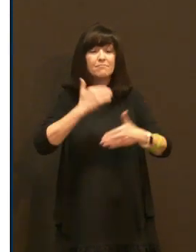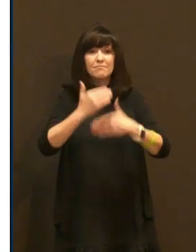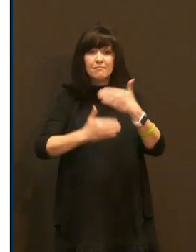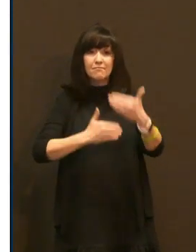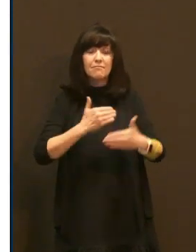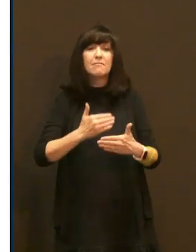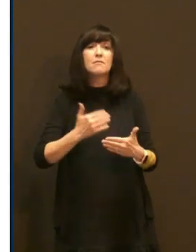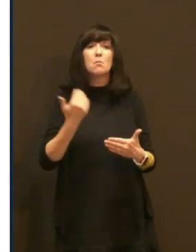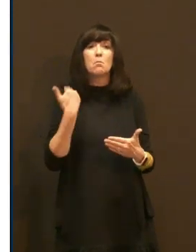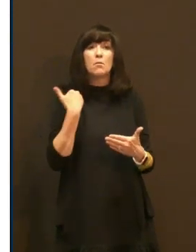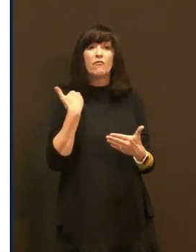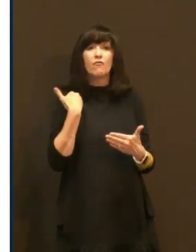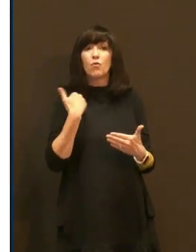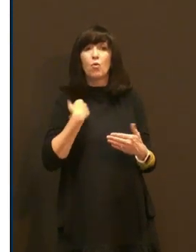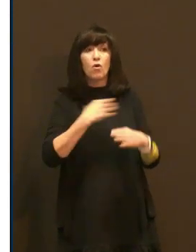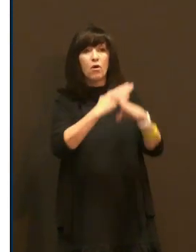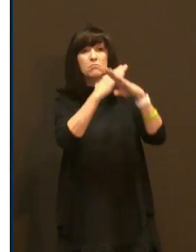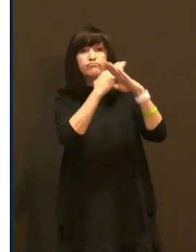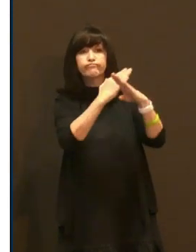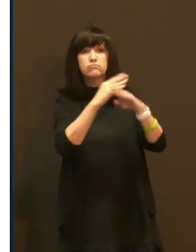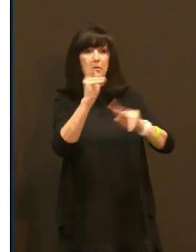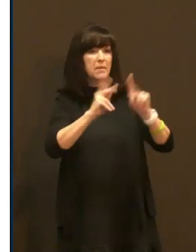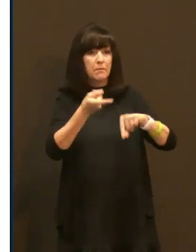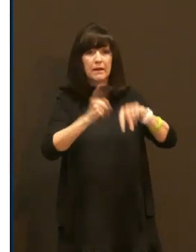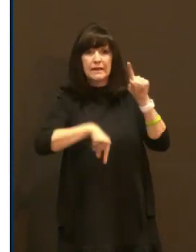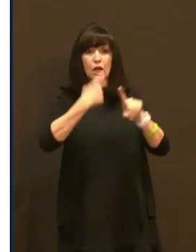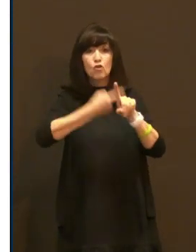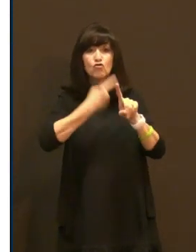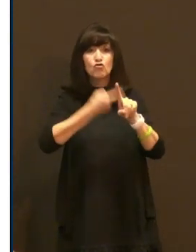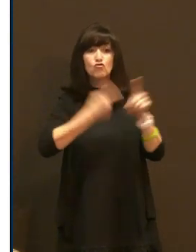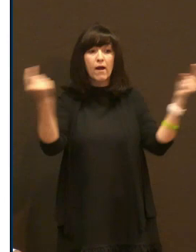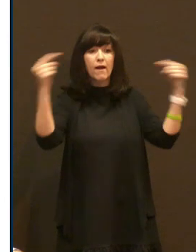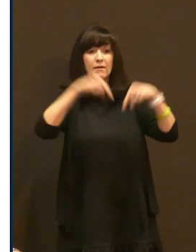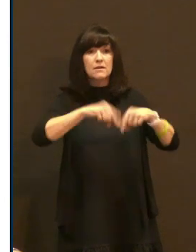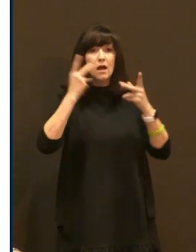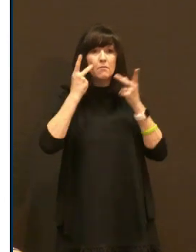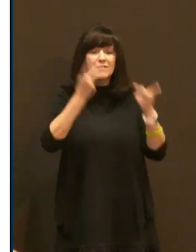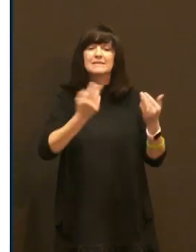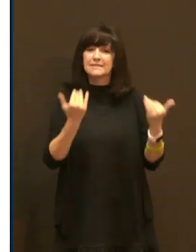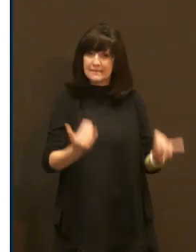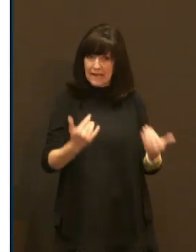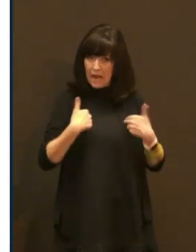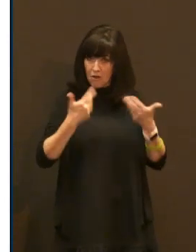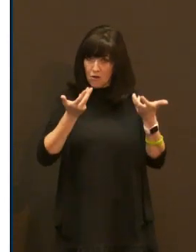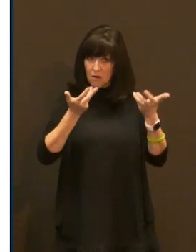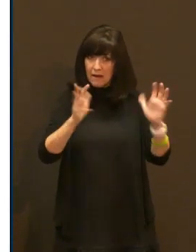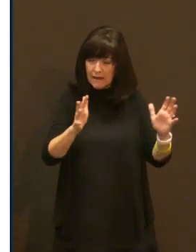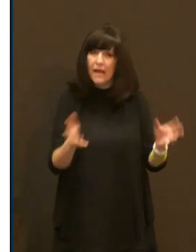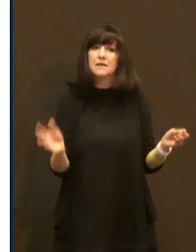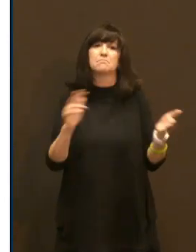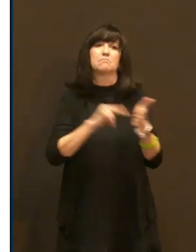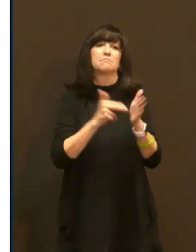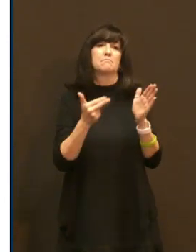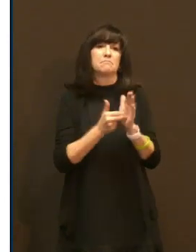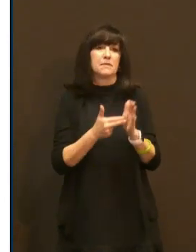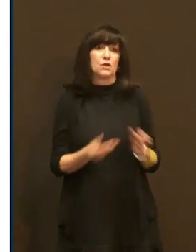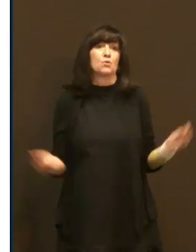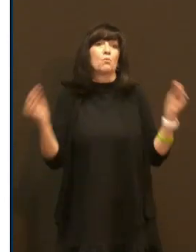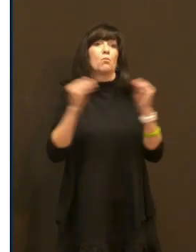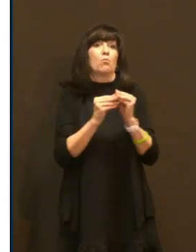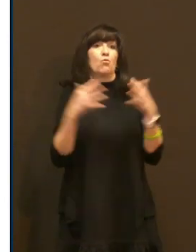the 14-day quarantine, folks are going to be coming back from other states, that we need to be more vigilant really